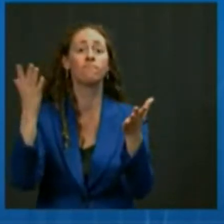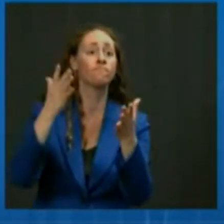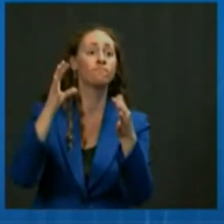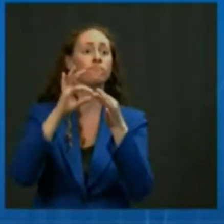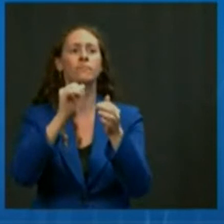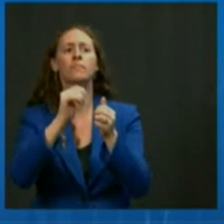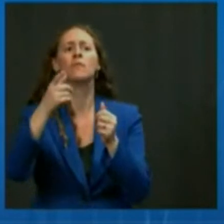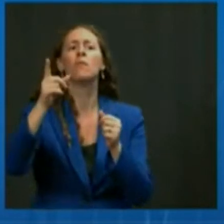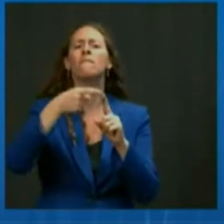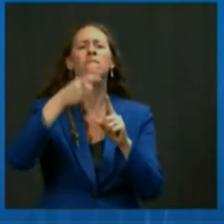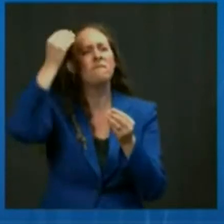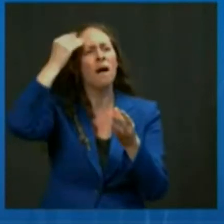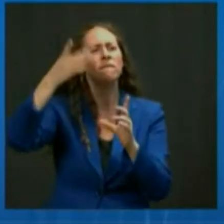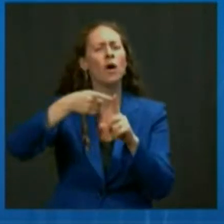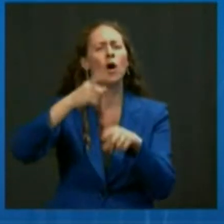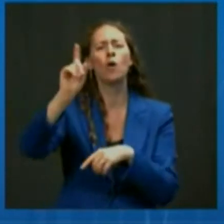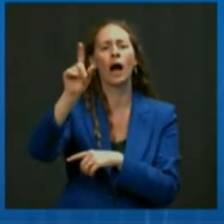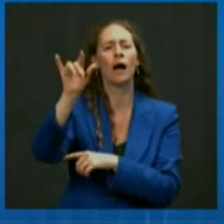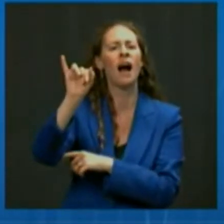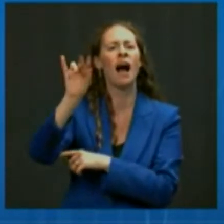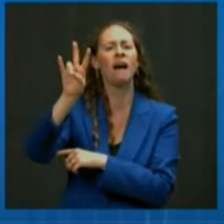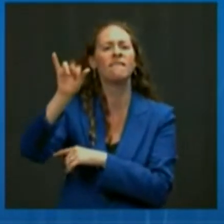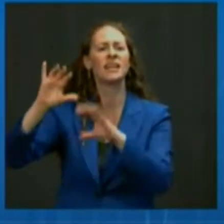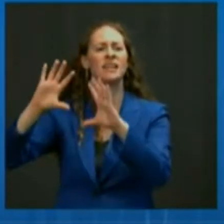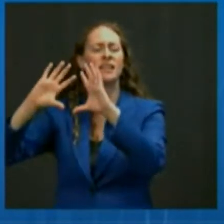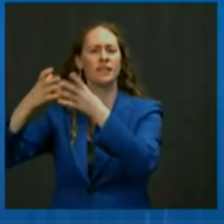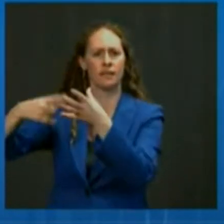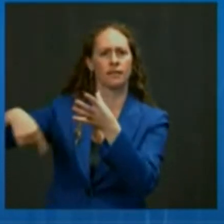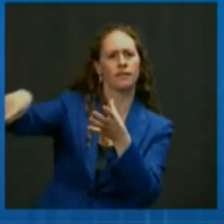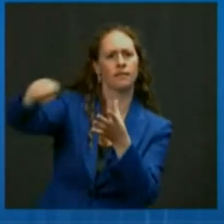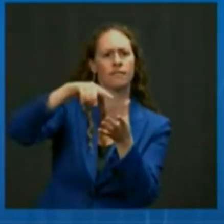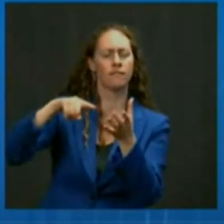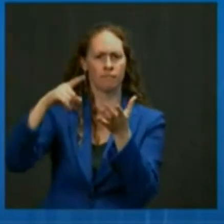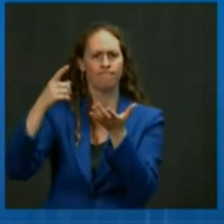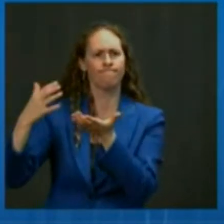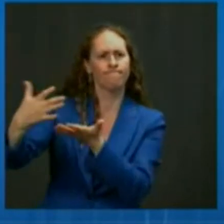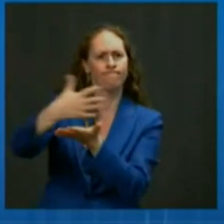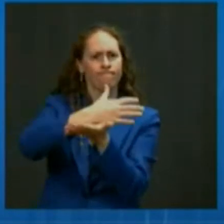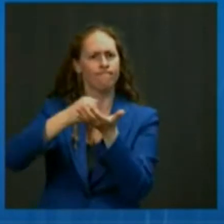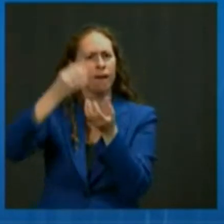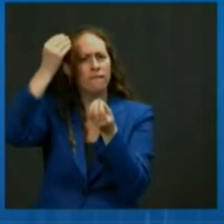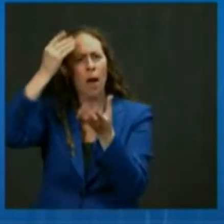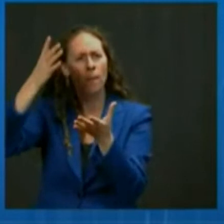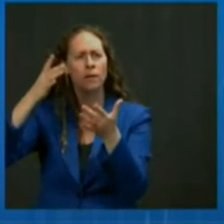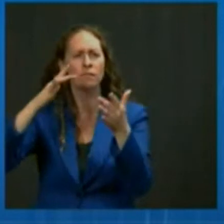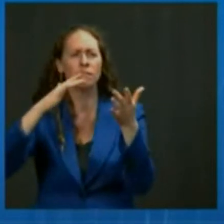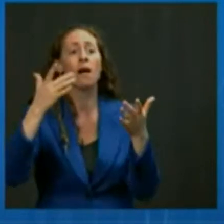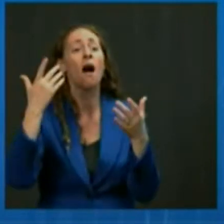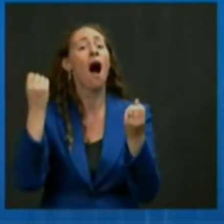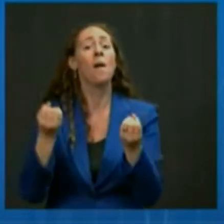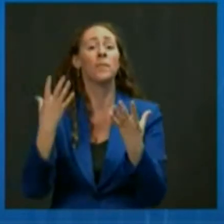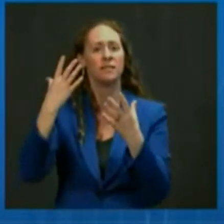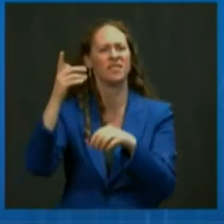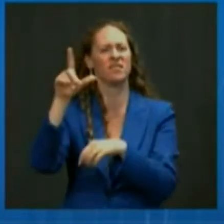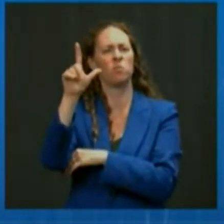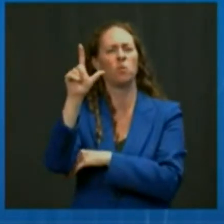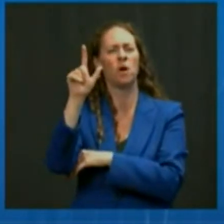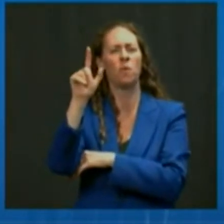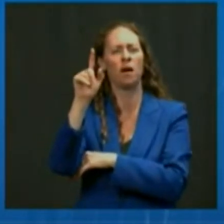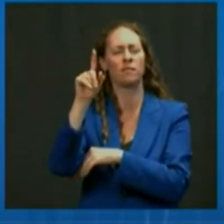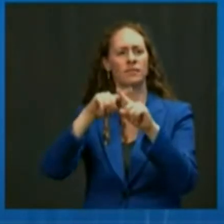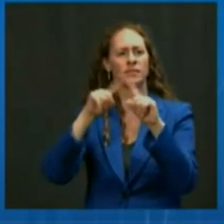examines data over 3,000 adults admitted to 21 hospitals across 18 states between March and